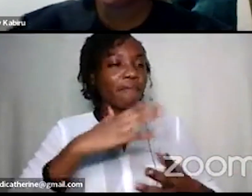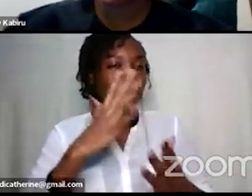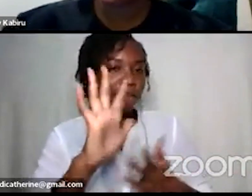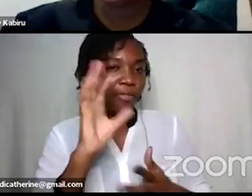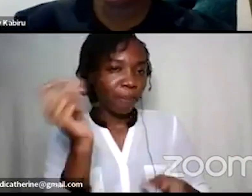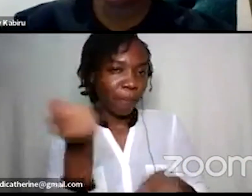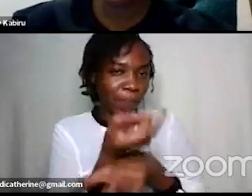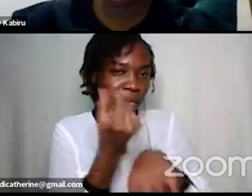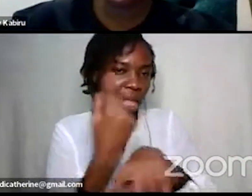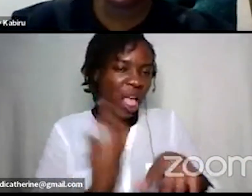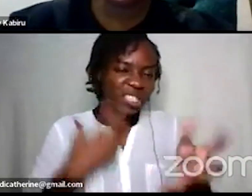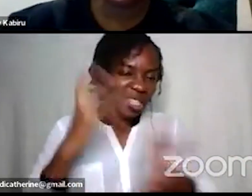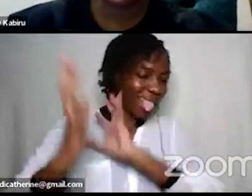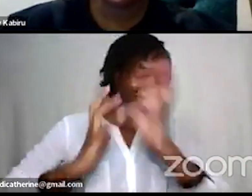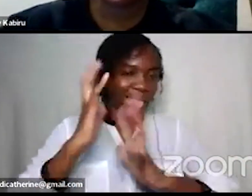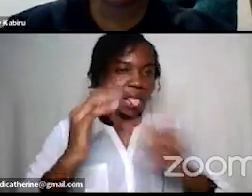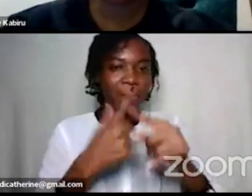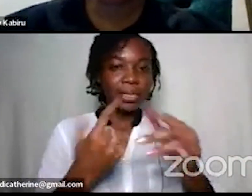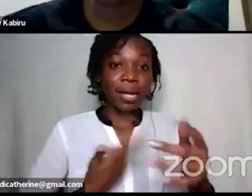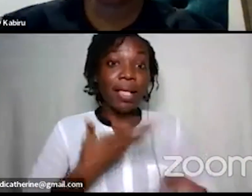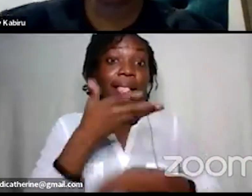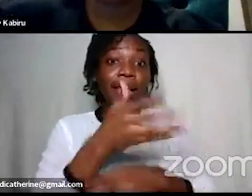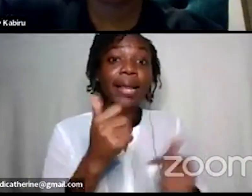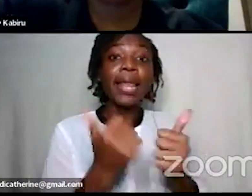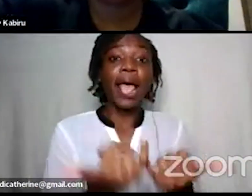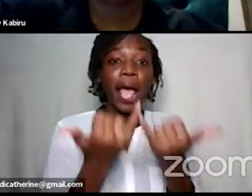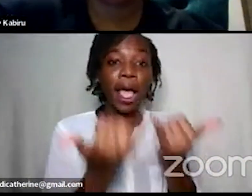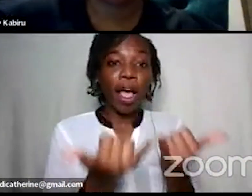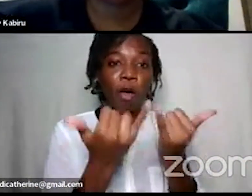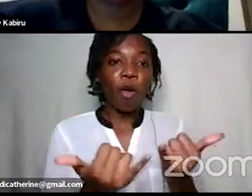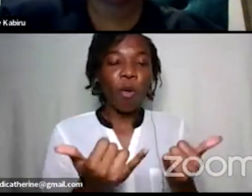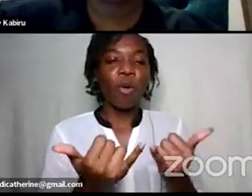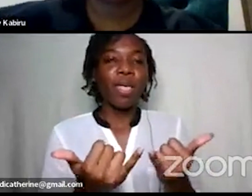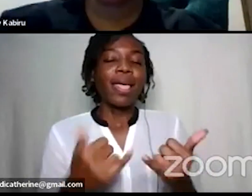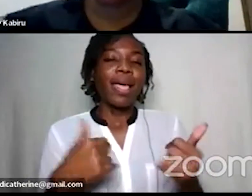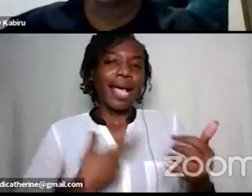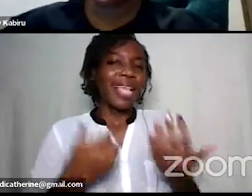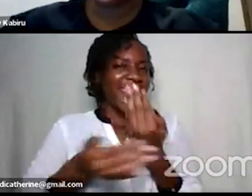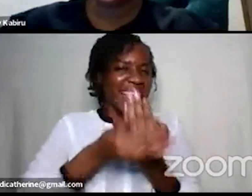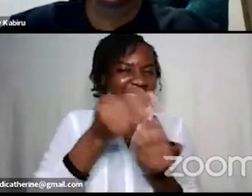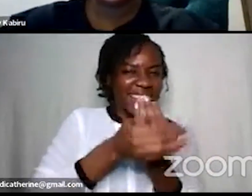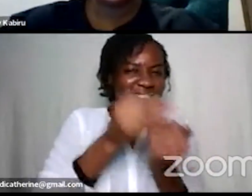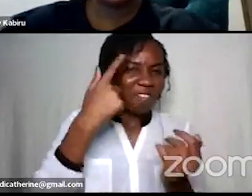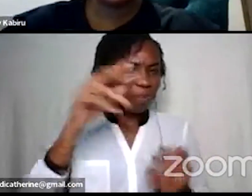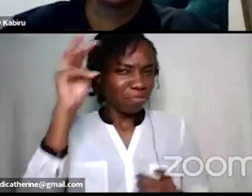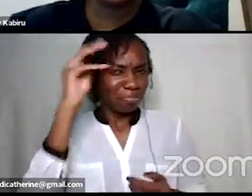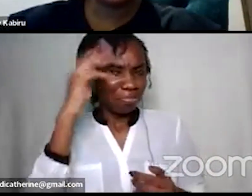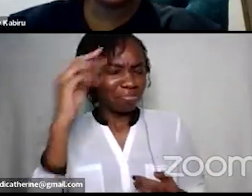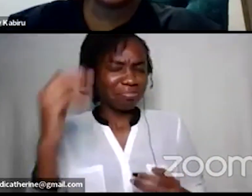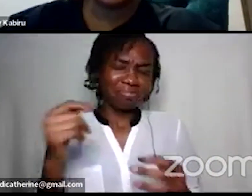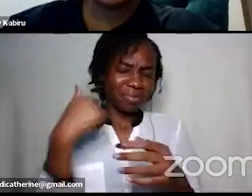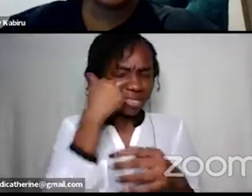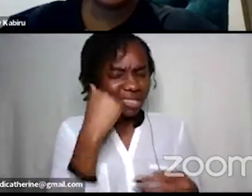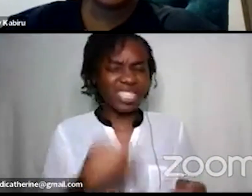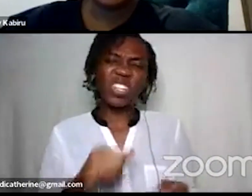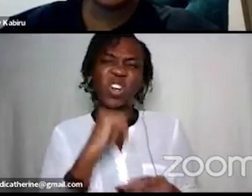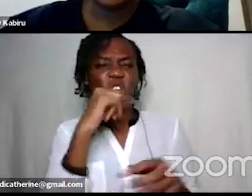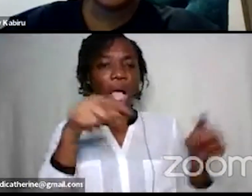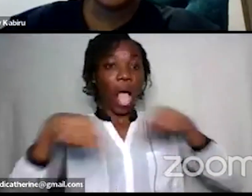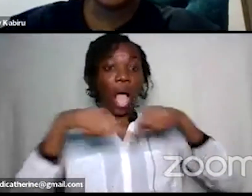confused, but here we are. And yes, a part of taking care of our mental illnesses is not to freak out when such things